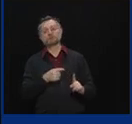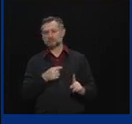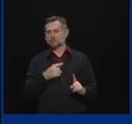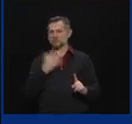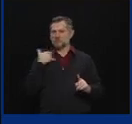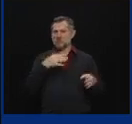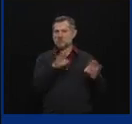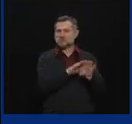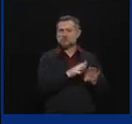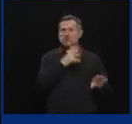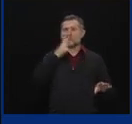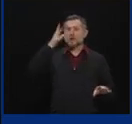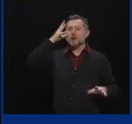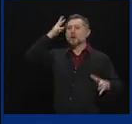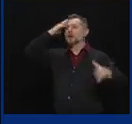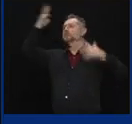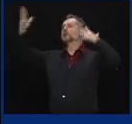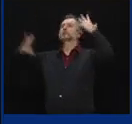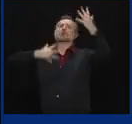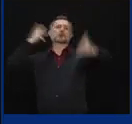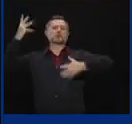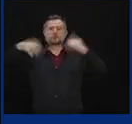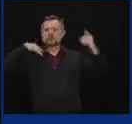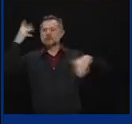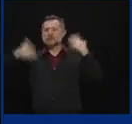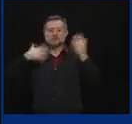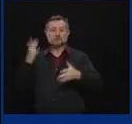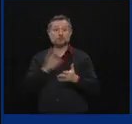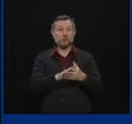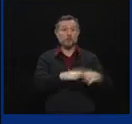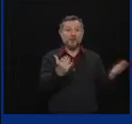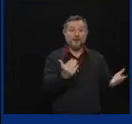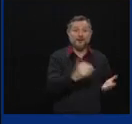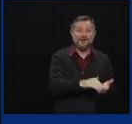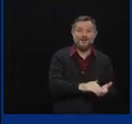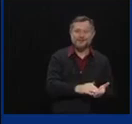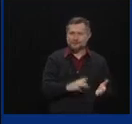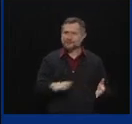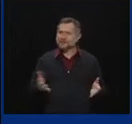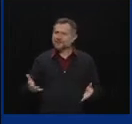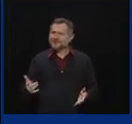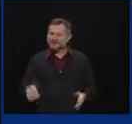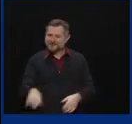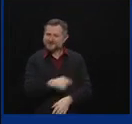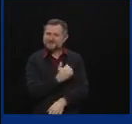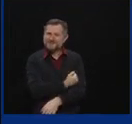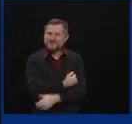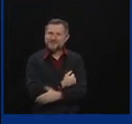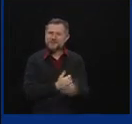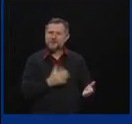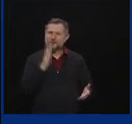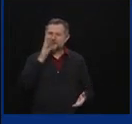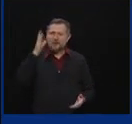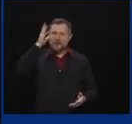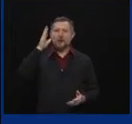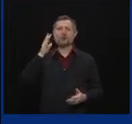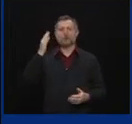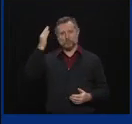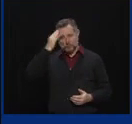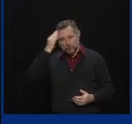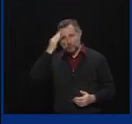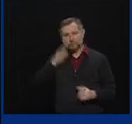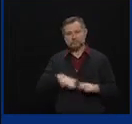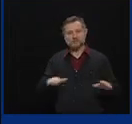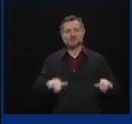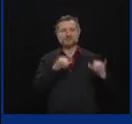crazy. Now that school's in session, get your child vaccinated so you can have some sanity. It's